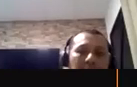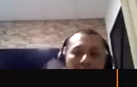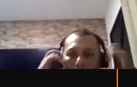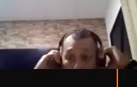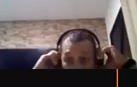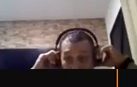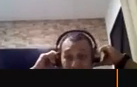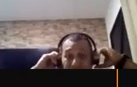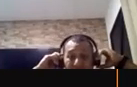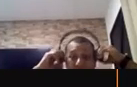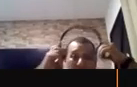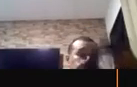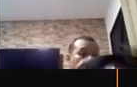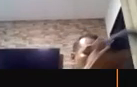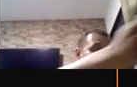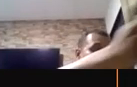that we studied.